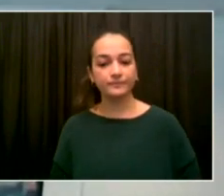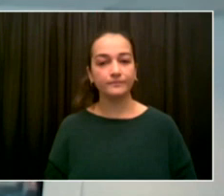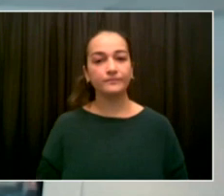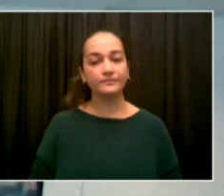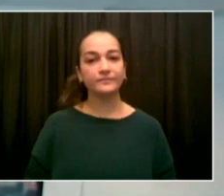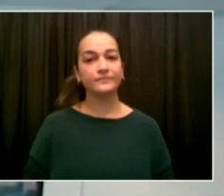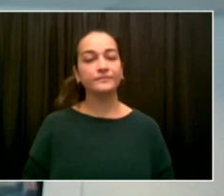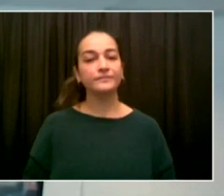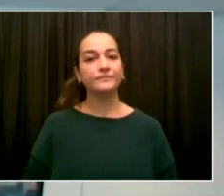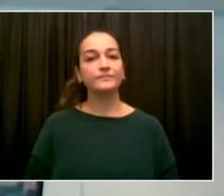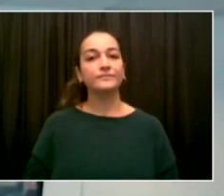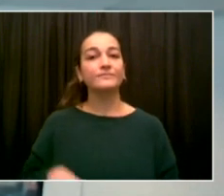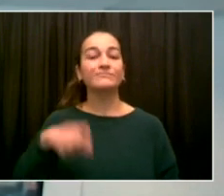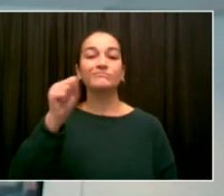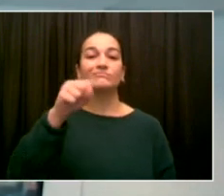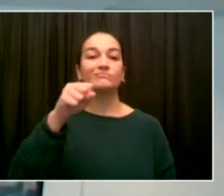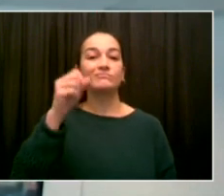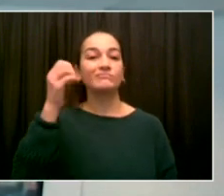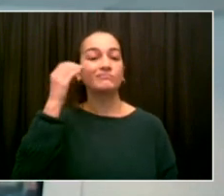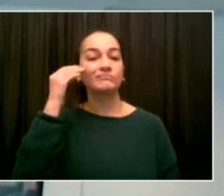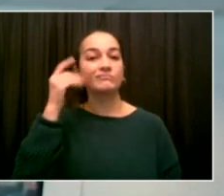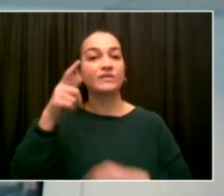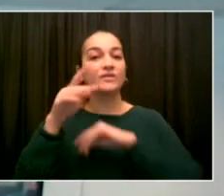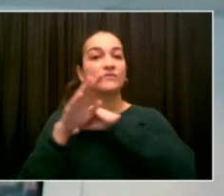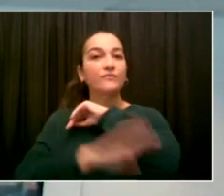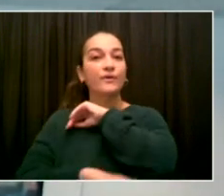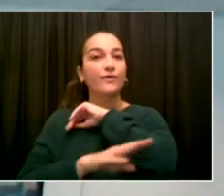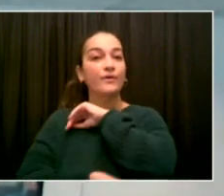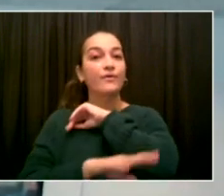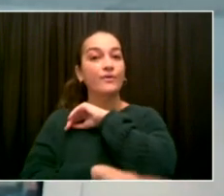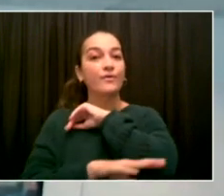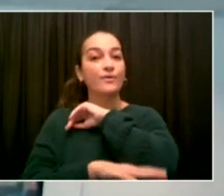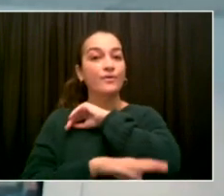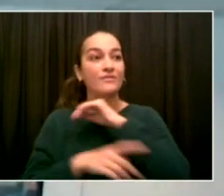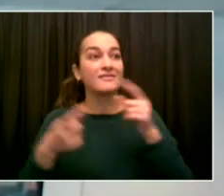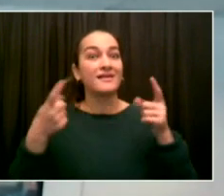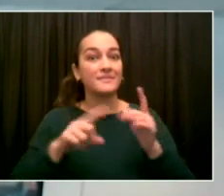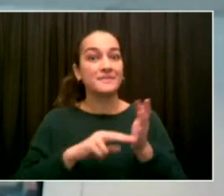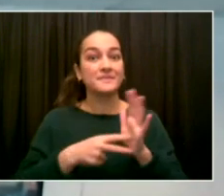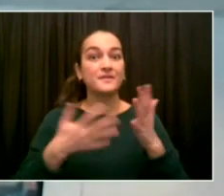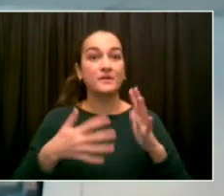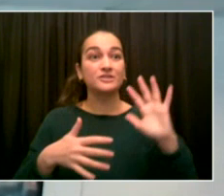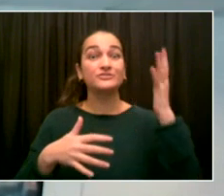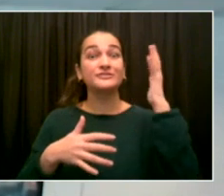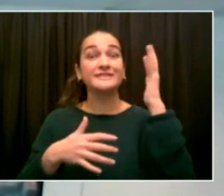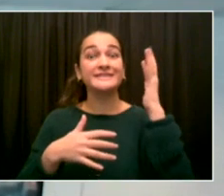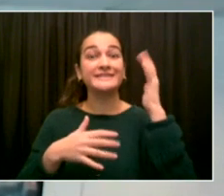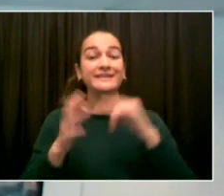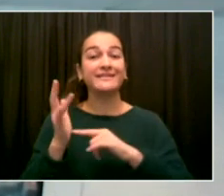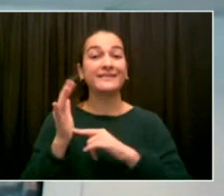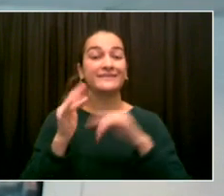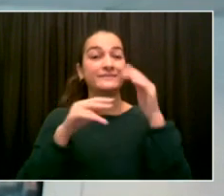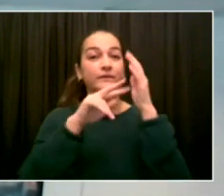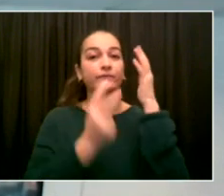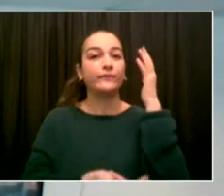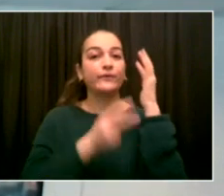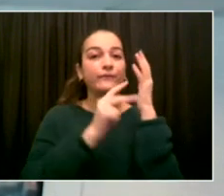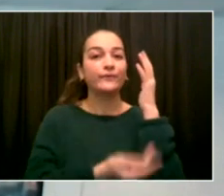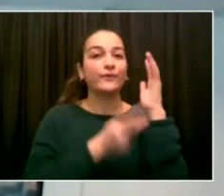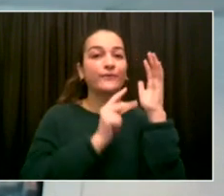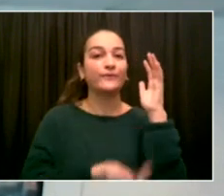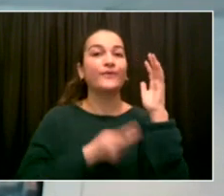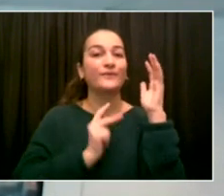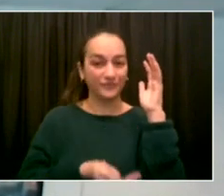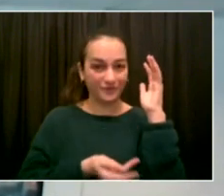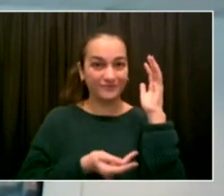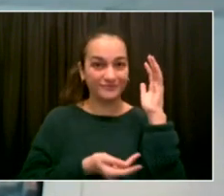was imperative that, we did a full court press. So we have a multi-agency approach. And we did ask homeowners, and we had our